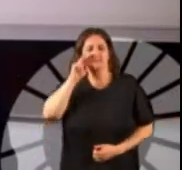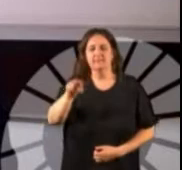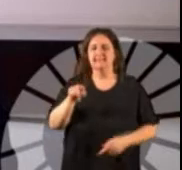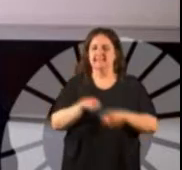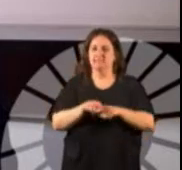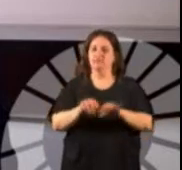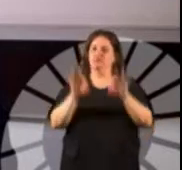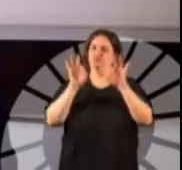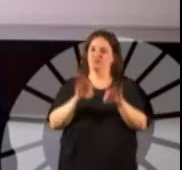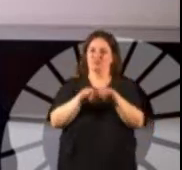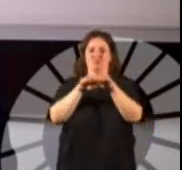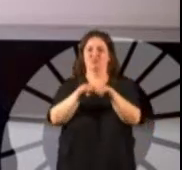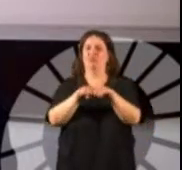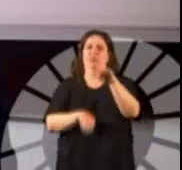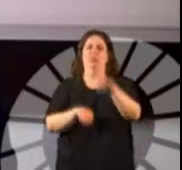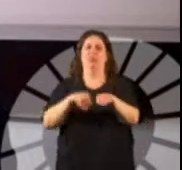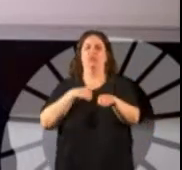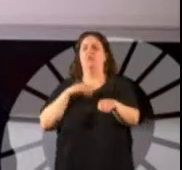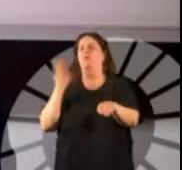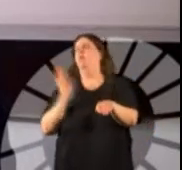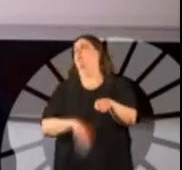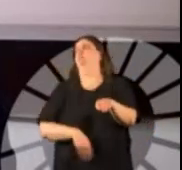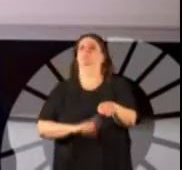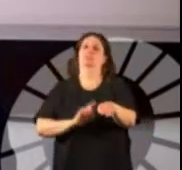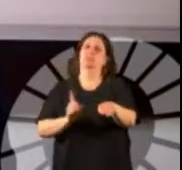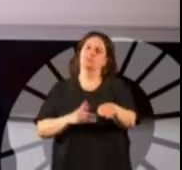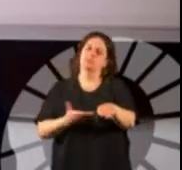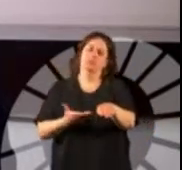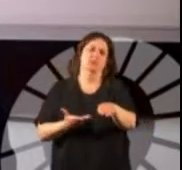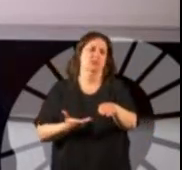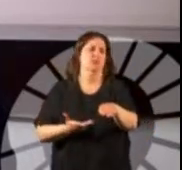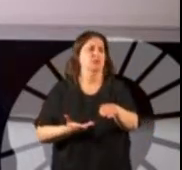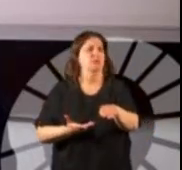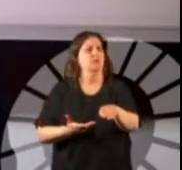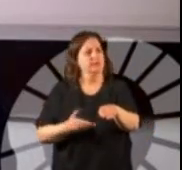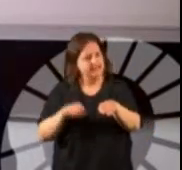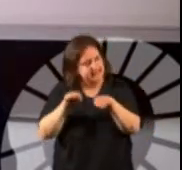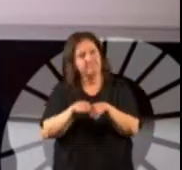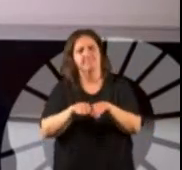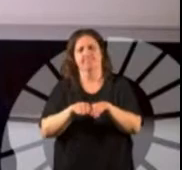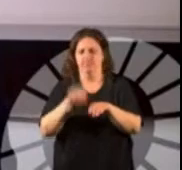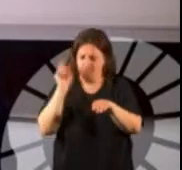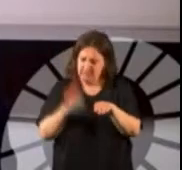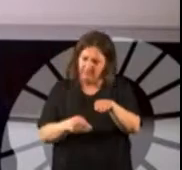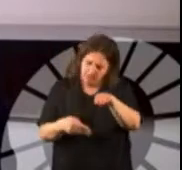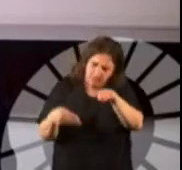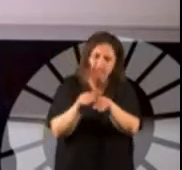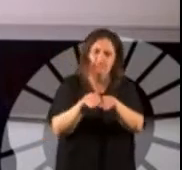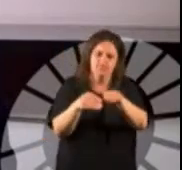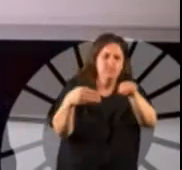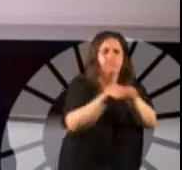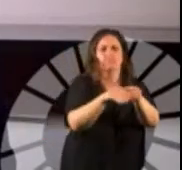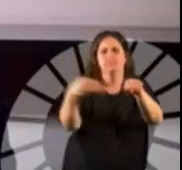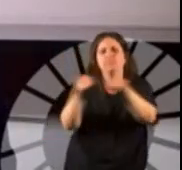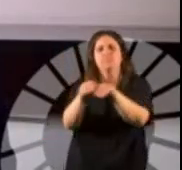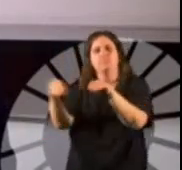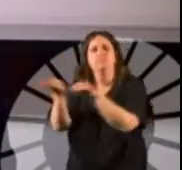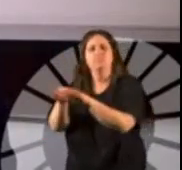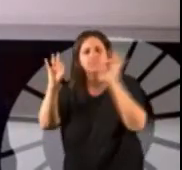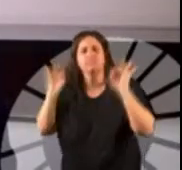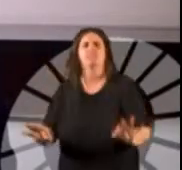possible, is founded and based on the belief that we are all born equal.